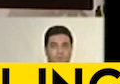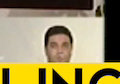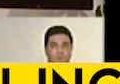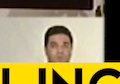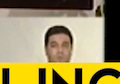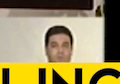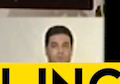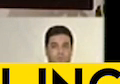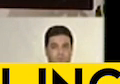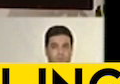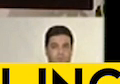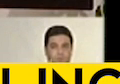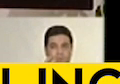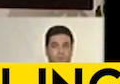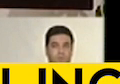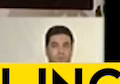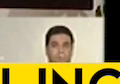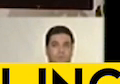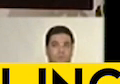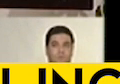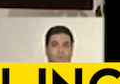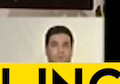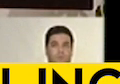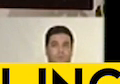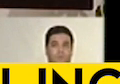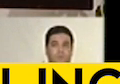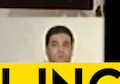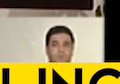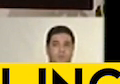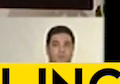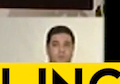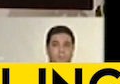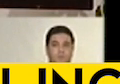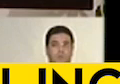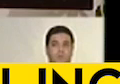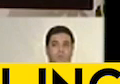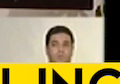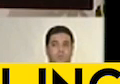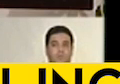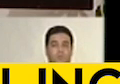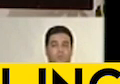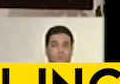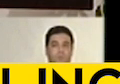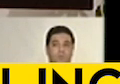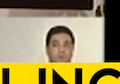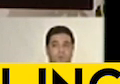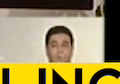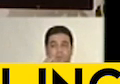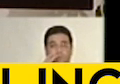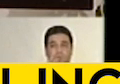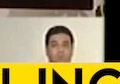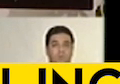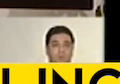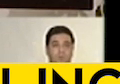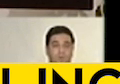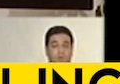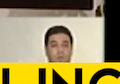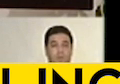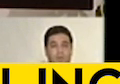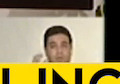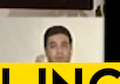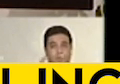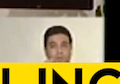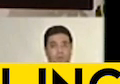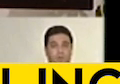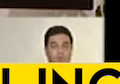Keyingi ruboysiga e'tiboringizni qarating. Kim bor anga ilm talibi? Siz mana bu tasvirlardan ham ko'ryapsizki, ilmning